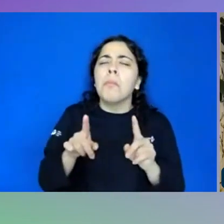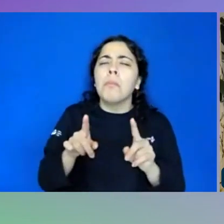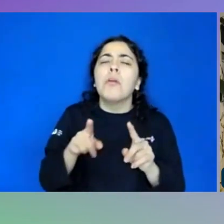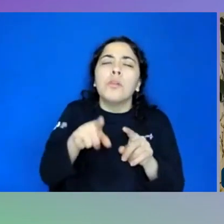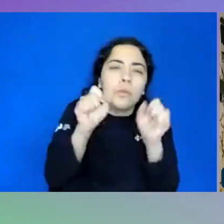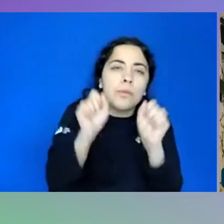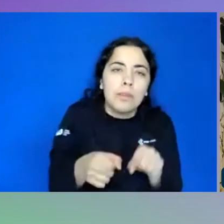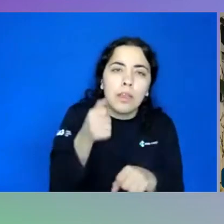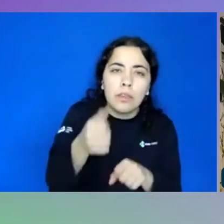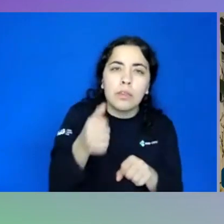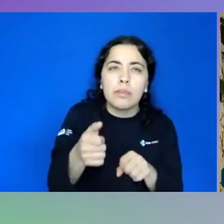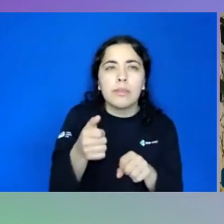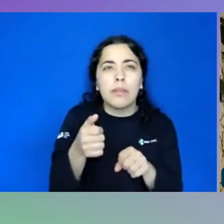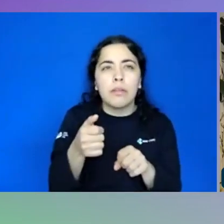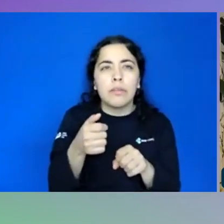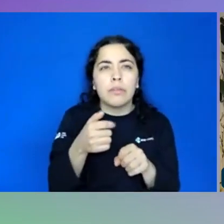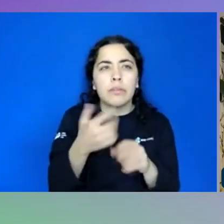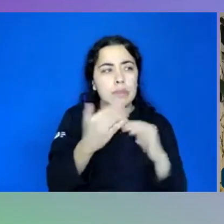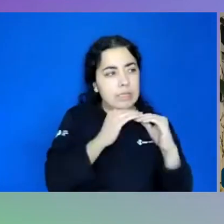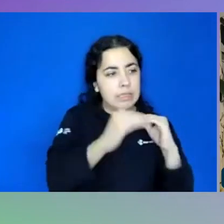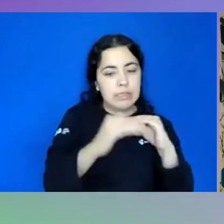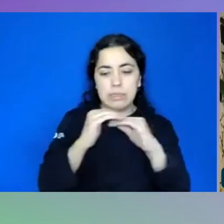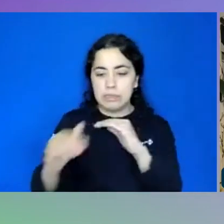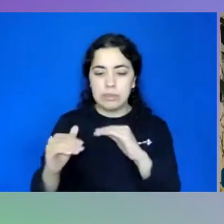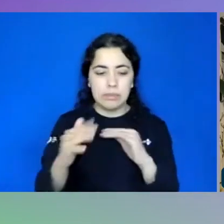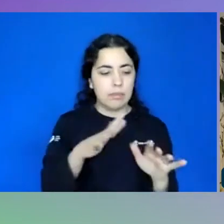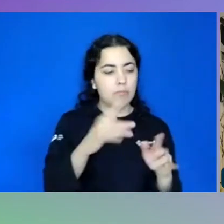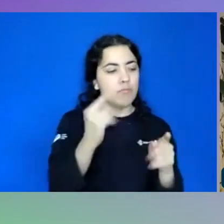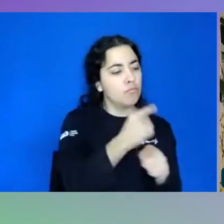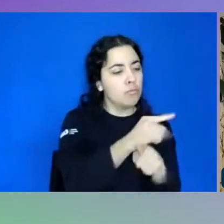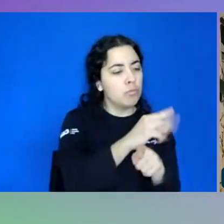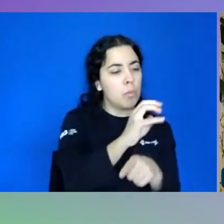it consistent. Got it.